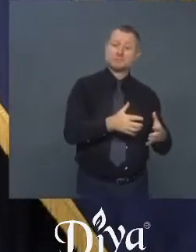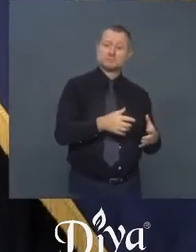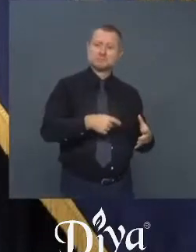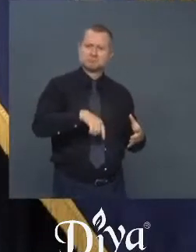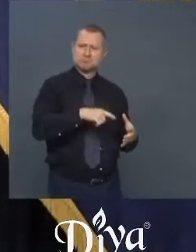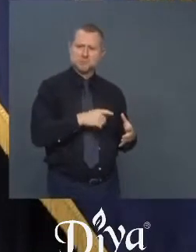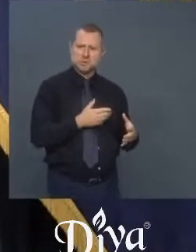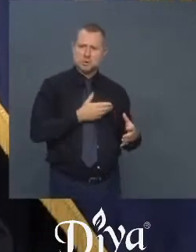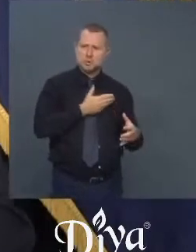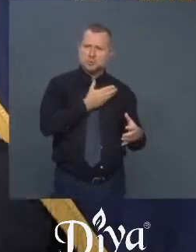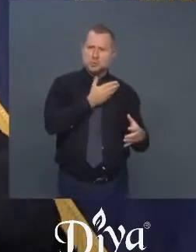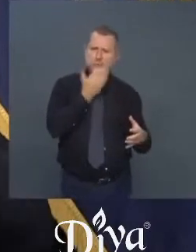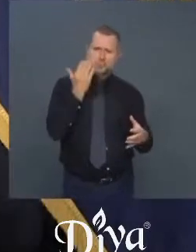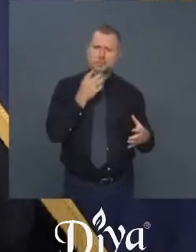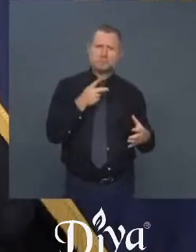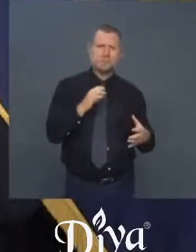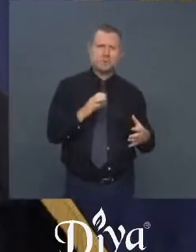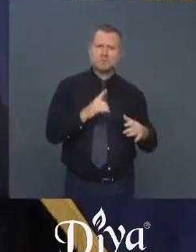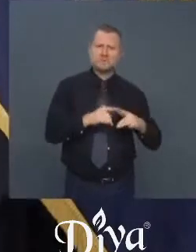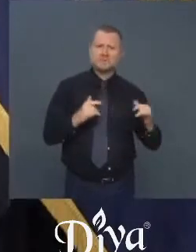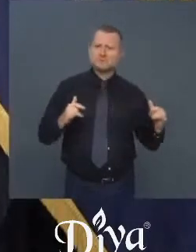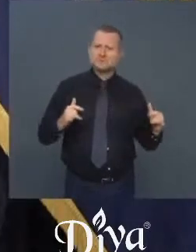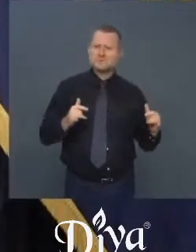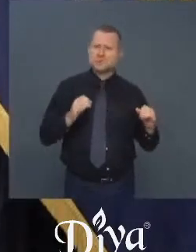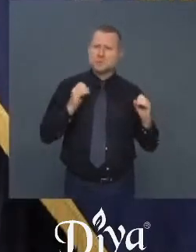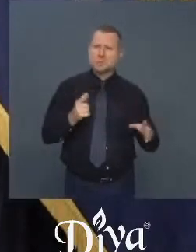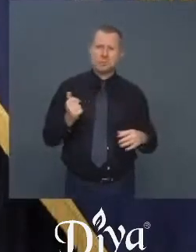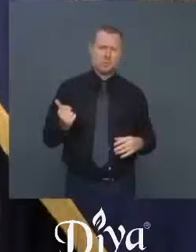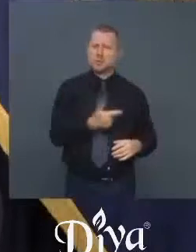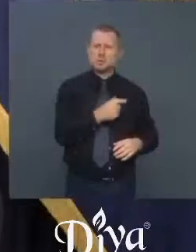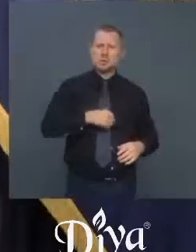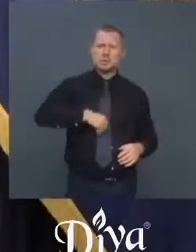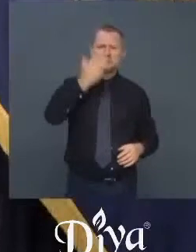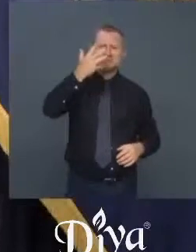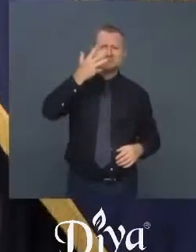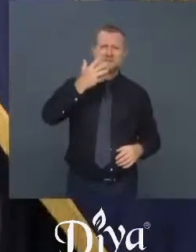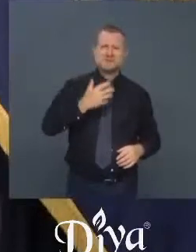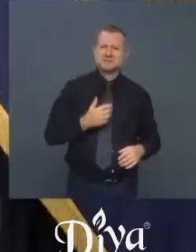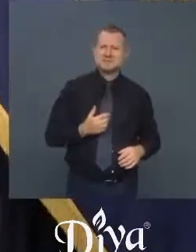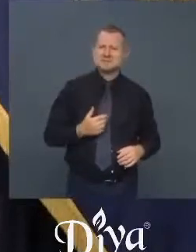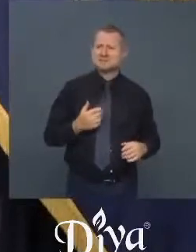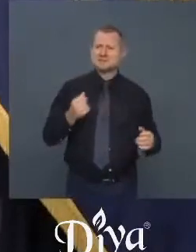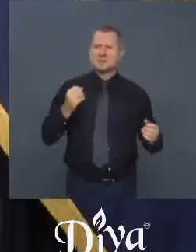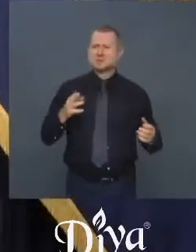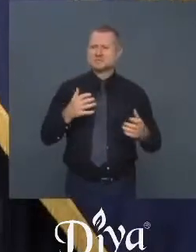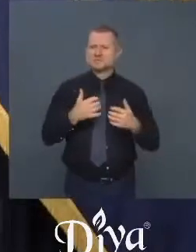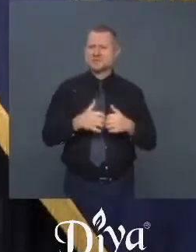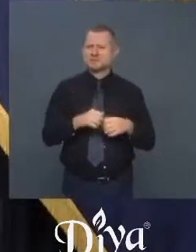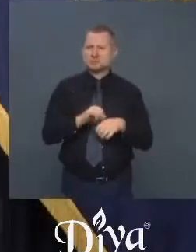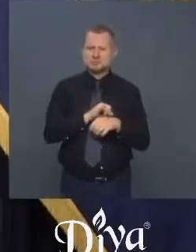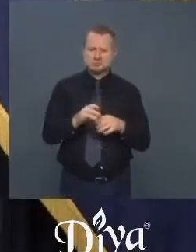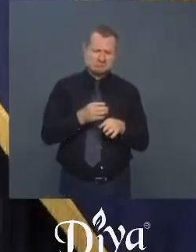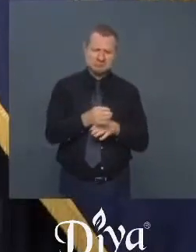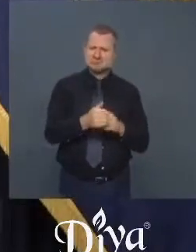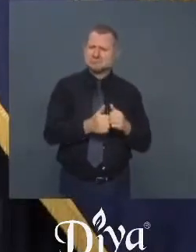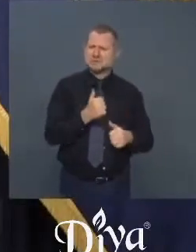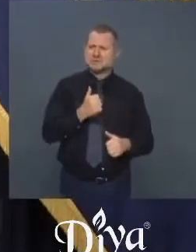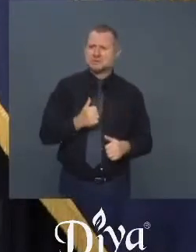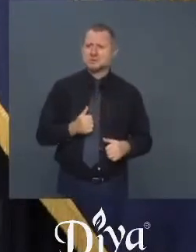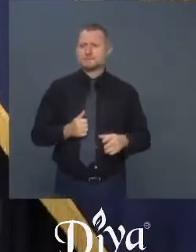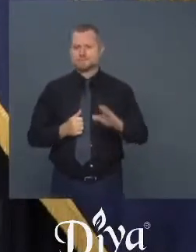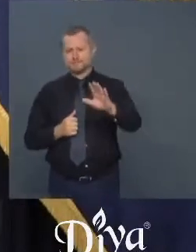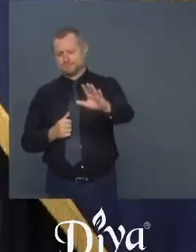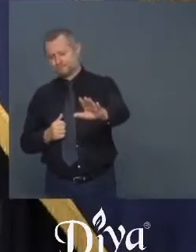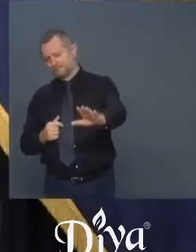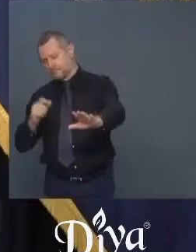just white people who are state officials or industry leaders? Yeah, there are two steps, right? The first is the